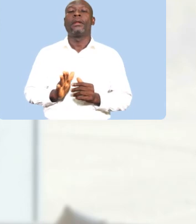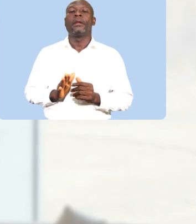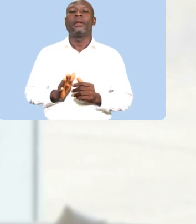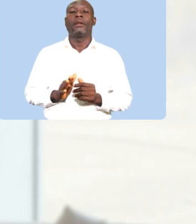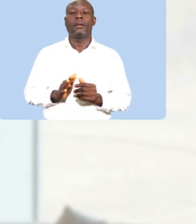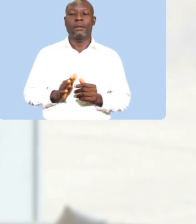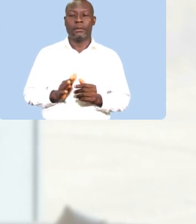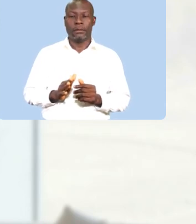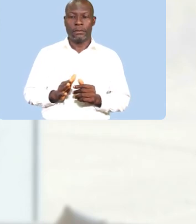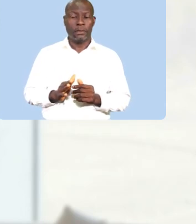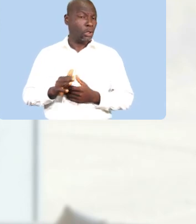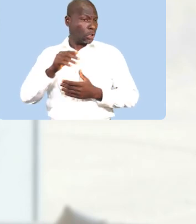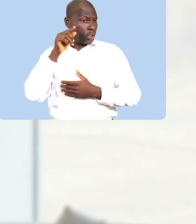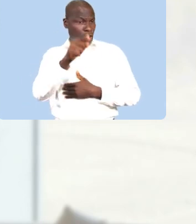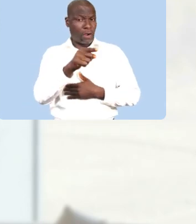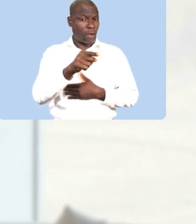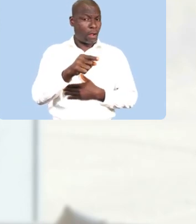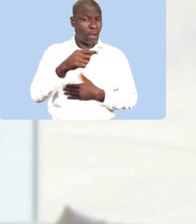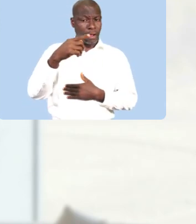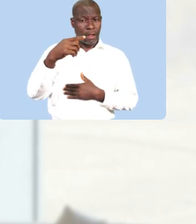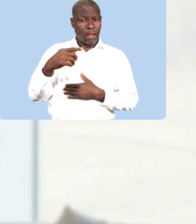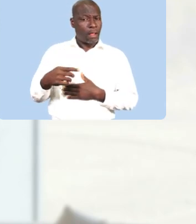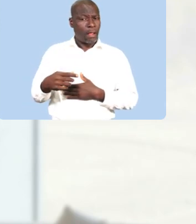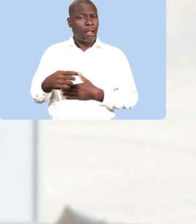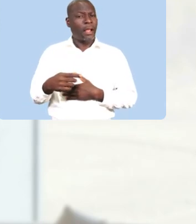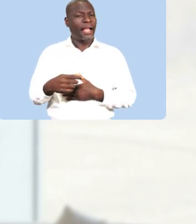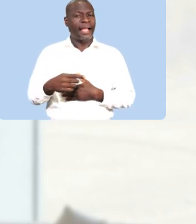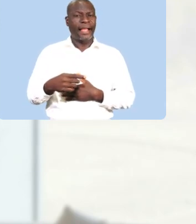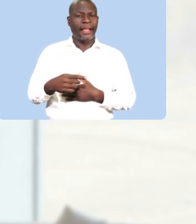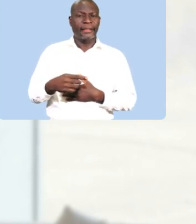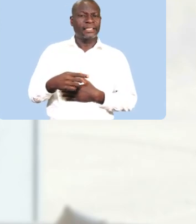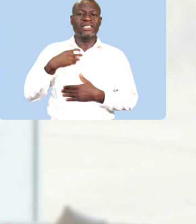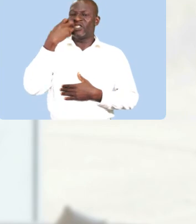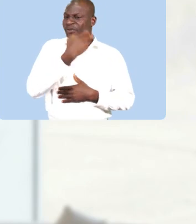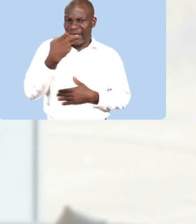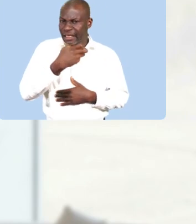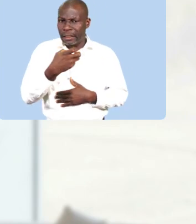Your silence. Enkyerɛ sɛ wonyɛ biribiara wo.